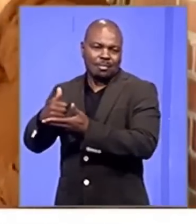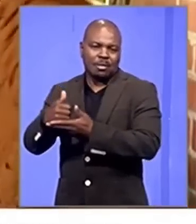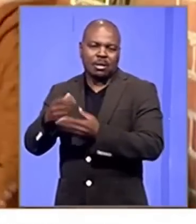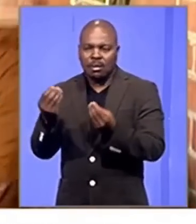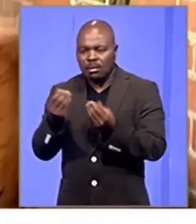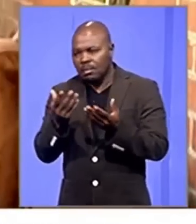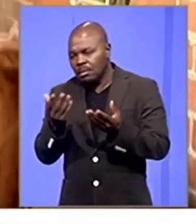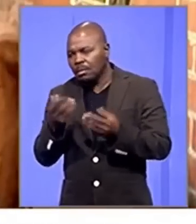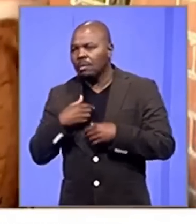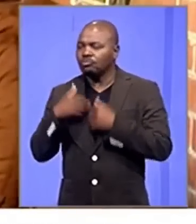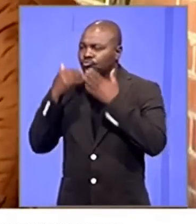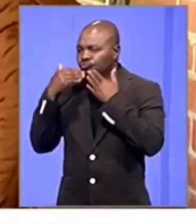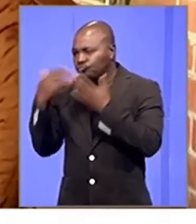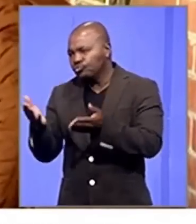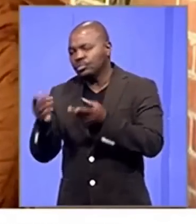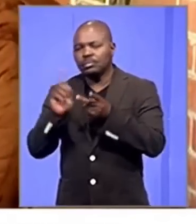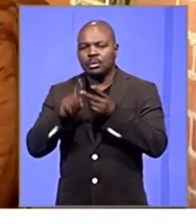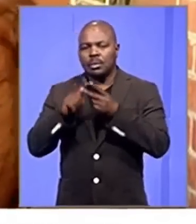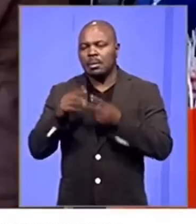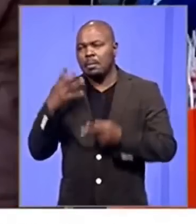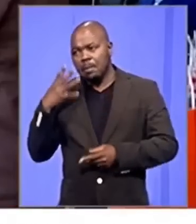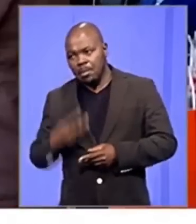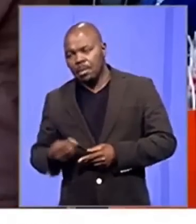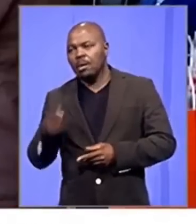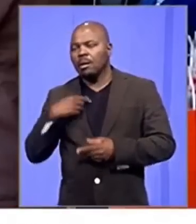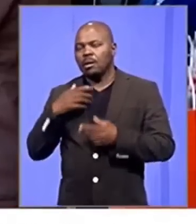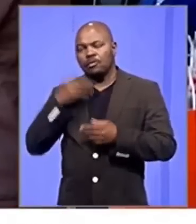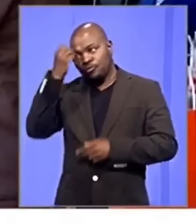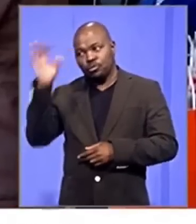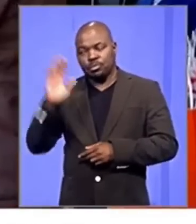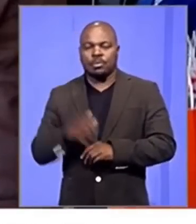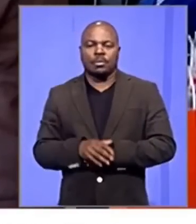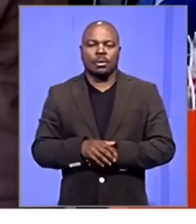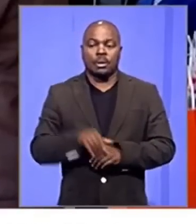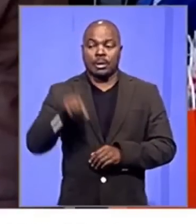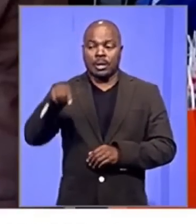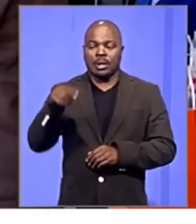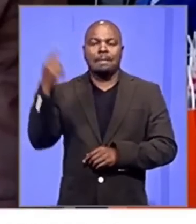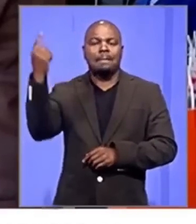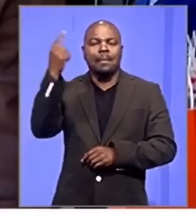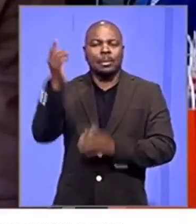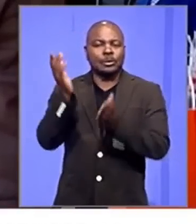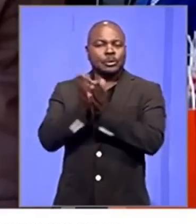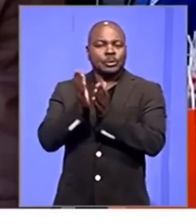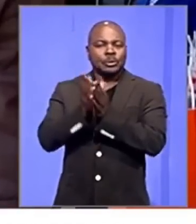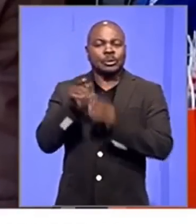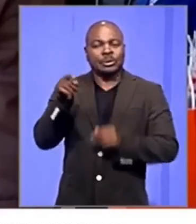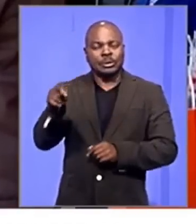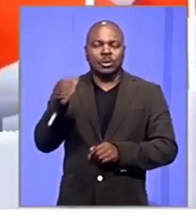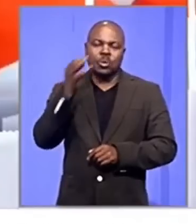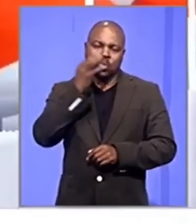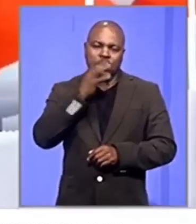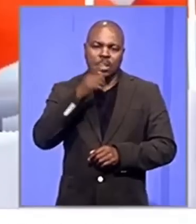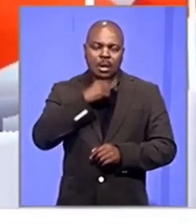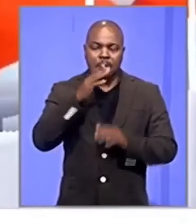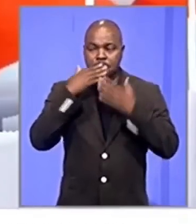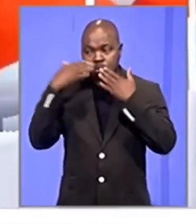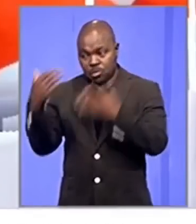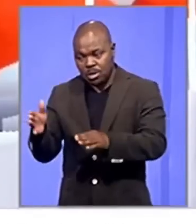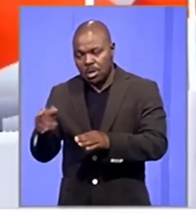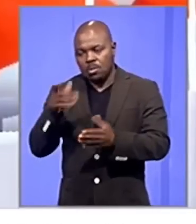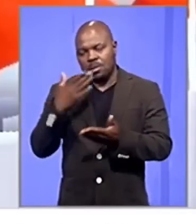that ke sa lebala batho ba senang. Mogokgo wa sekolo sa Kodisang Gagau a re monelo ono o tla thusa thata